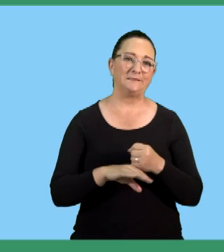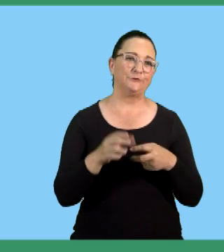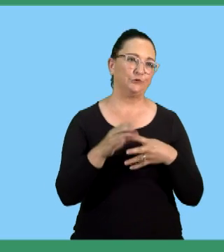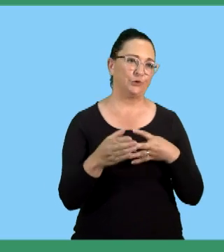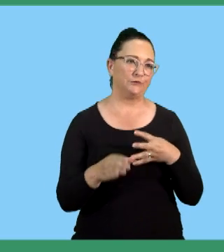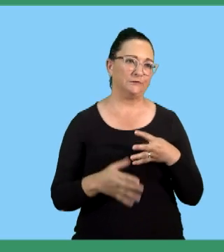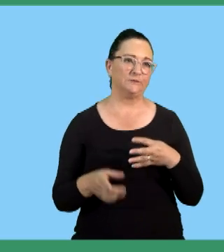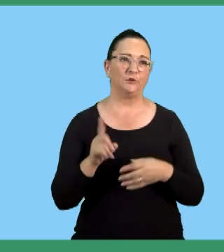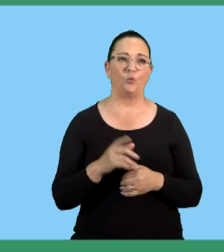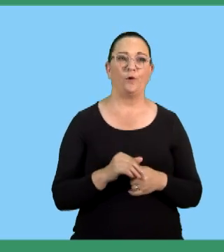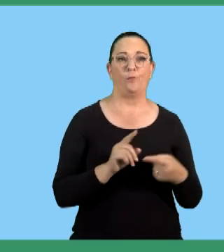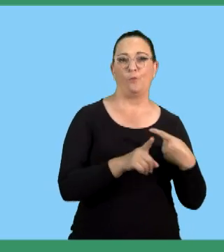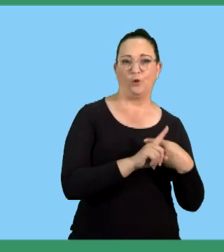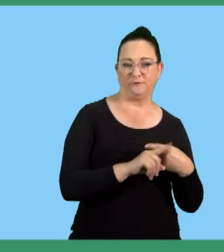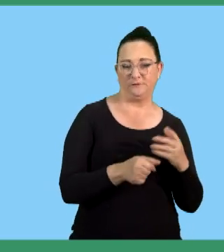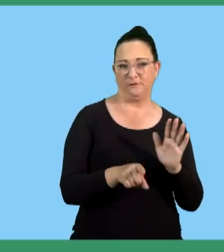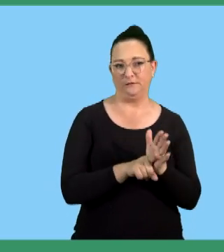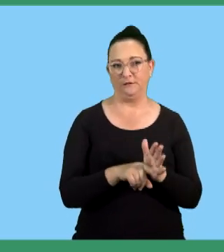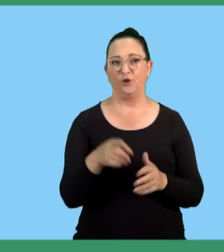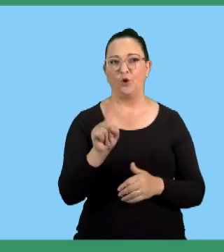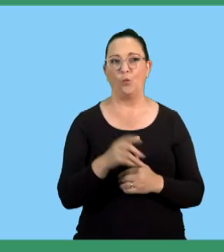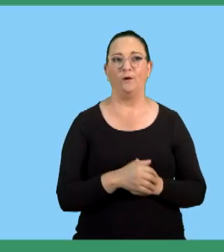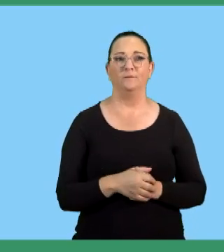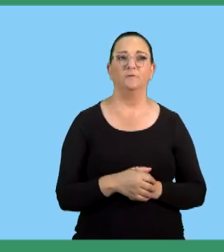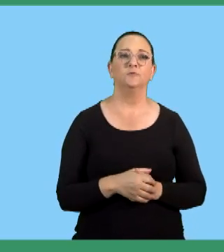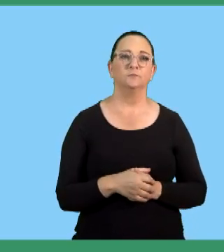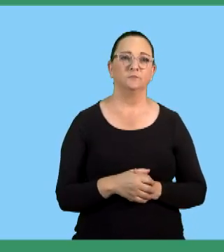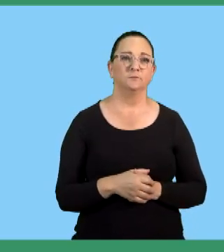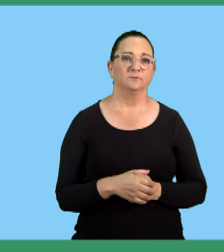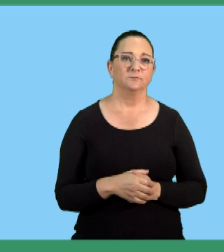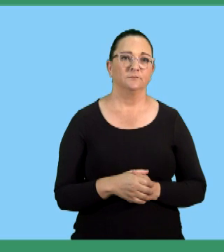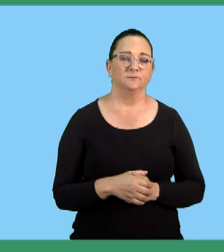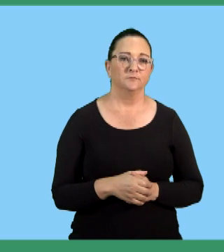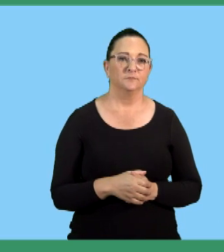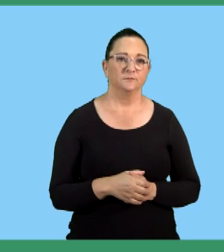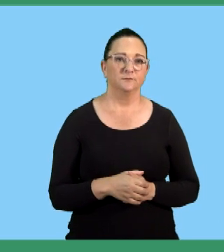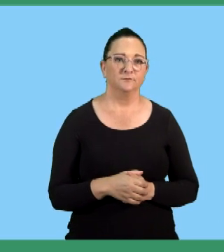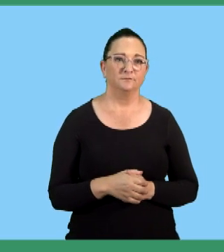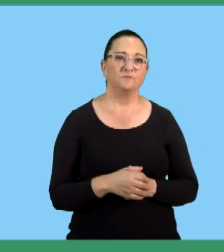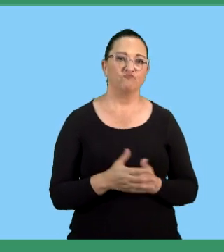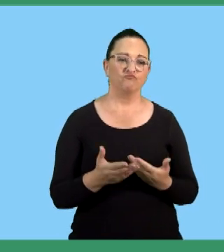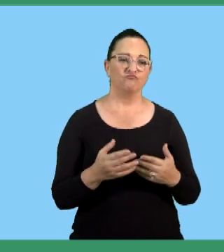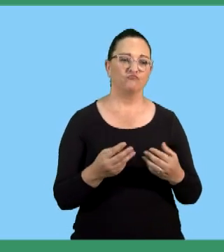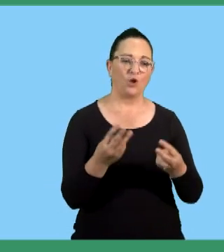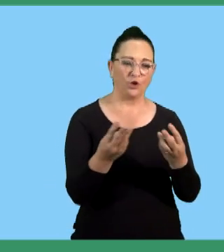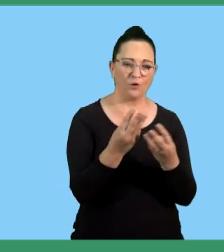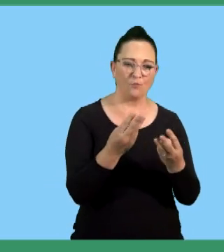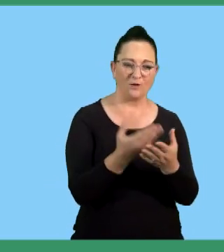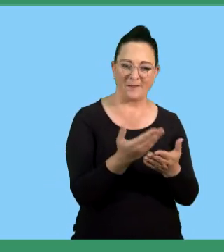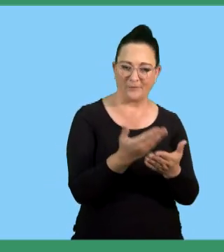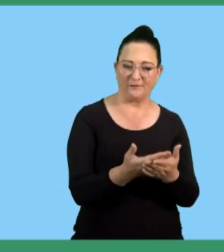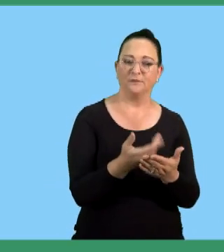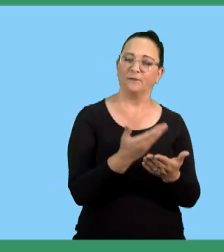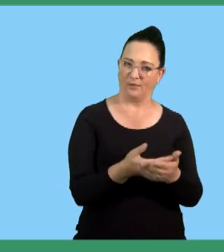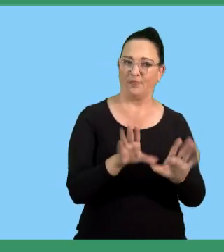conditions, the positives or the advantages, it creates a framework of acceptable employment practices. For example,